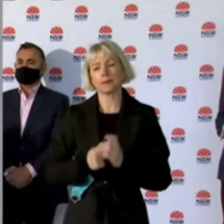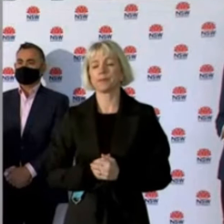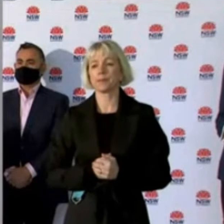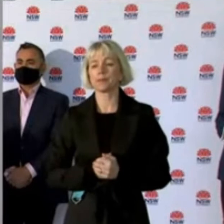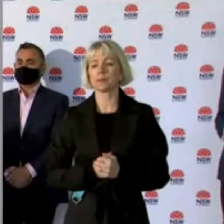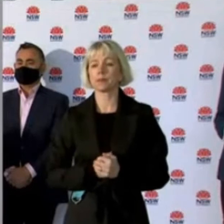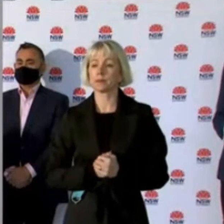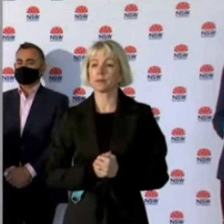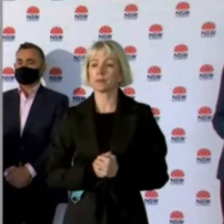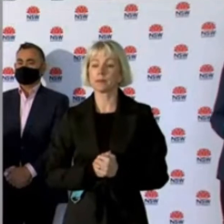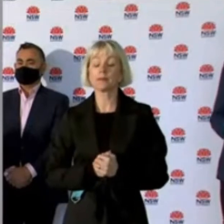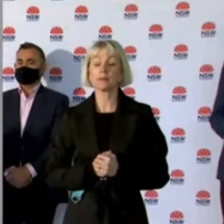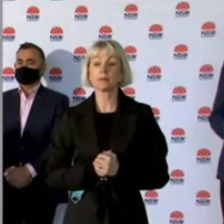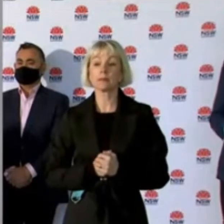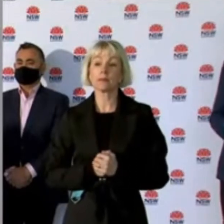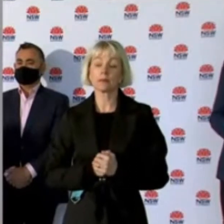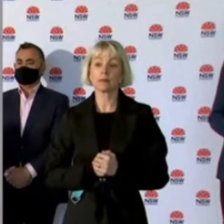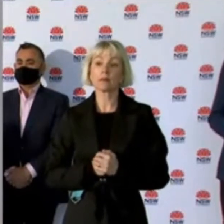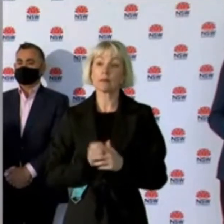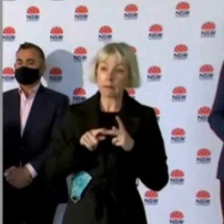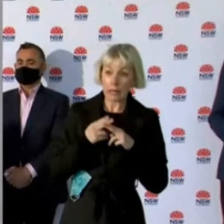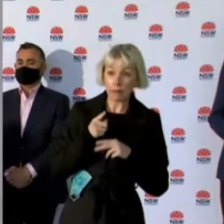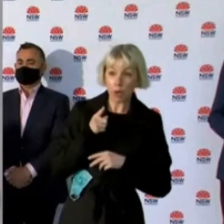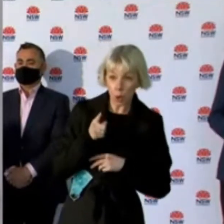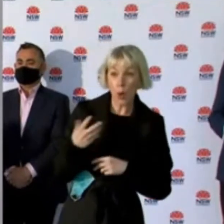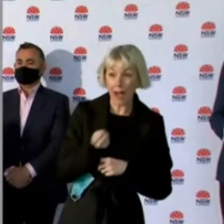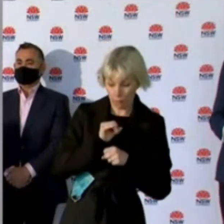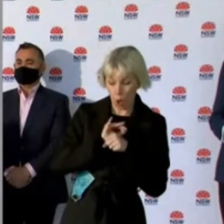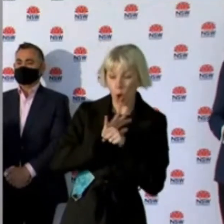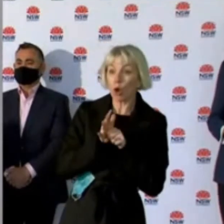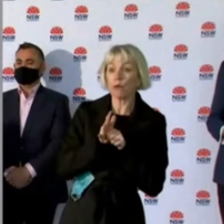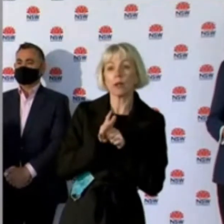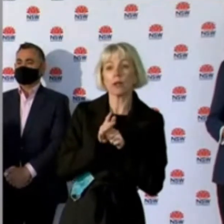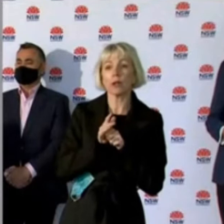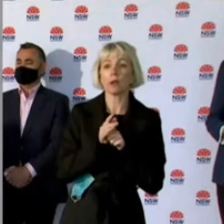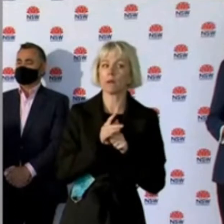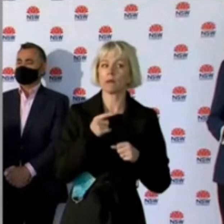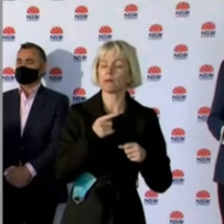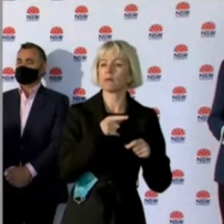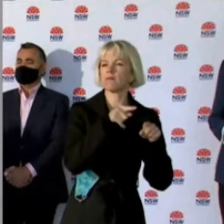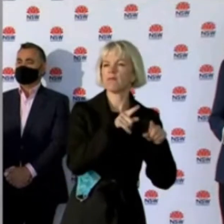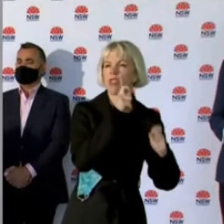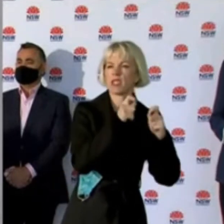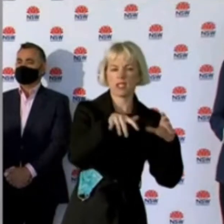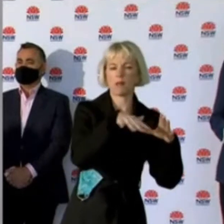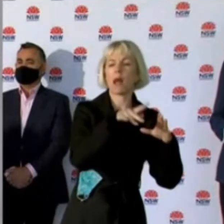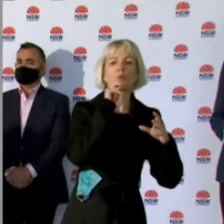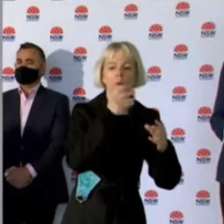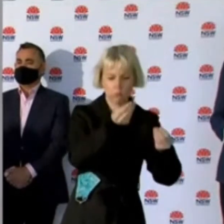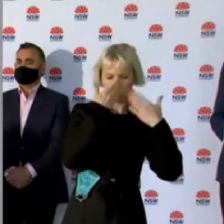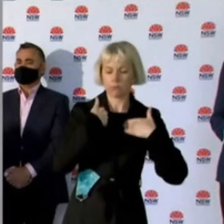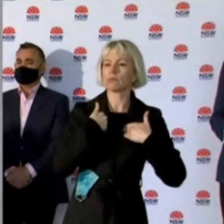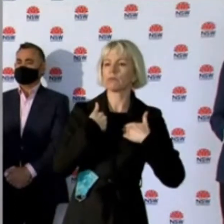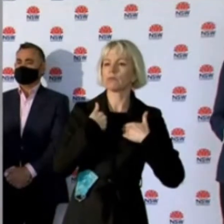any positive test, and so we will reach out with you as soon as we receive that result as well. But please